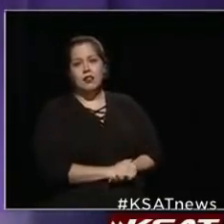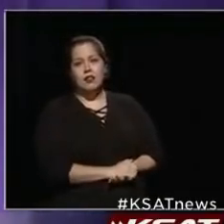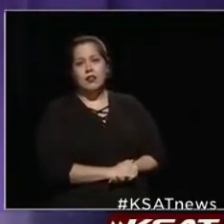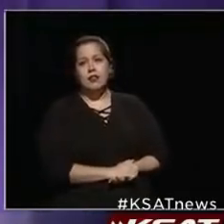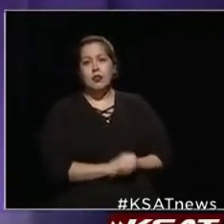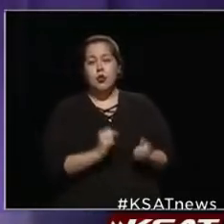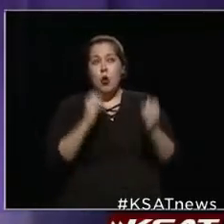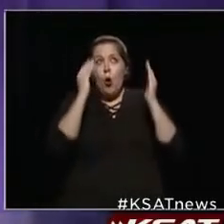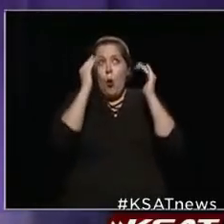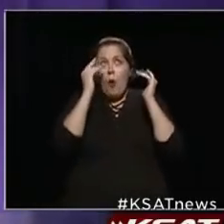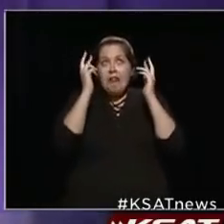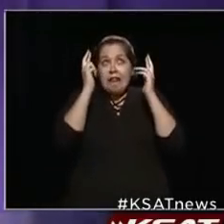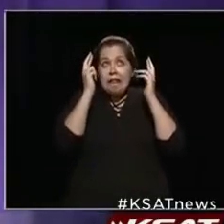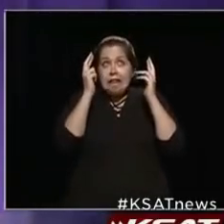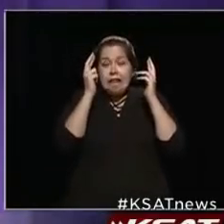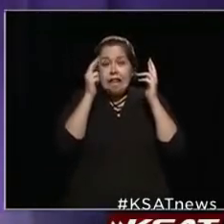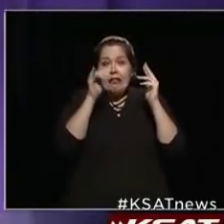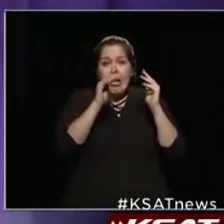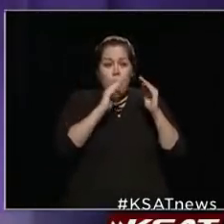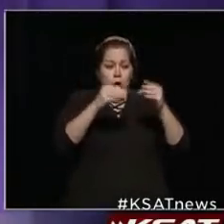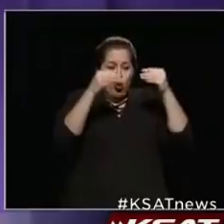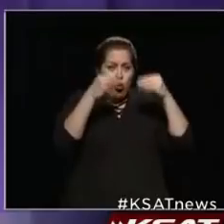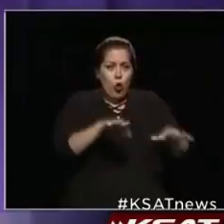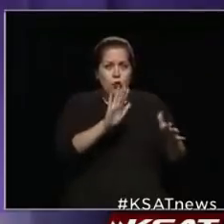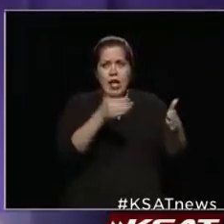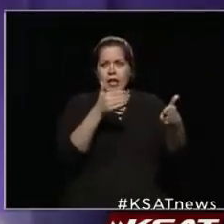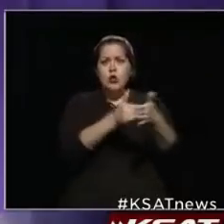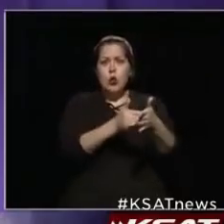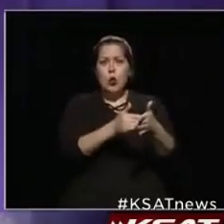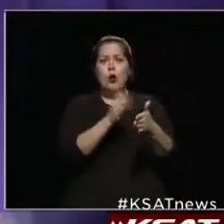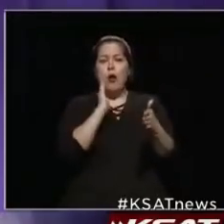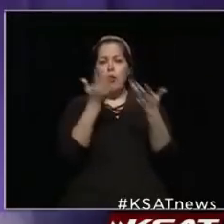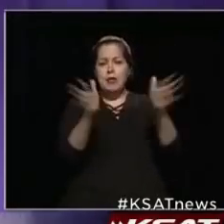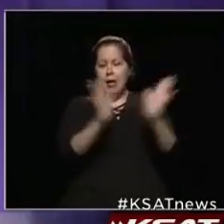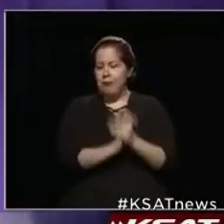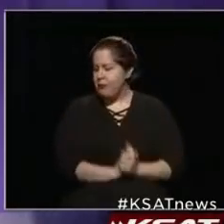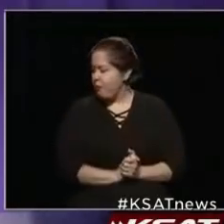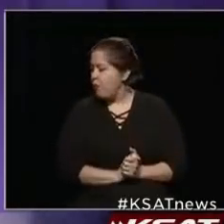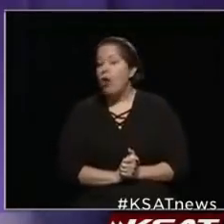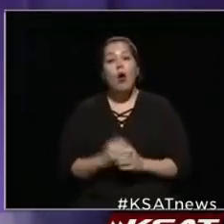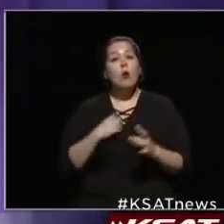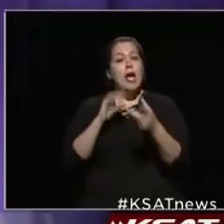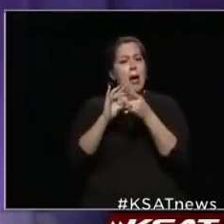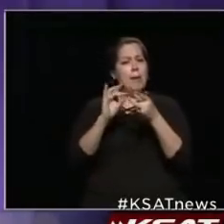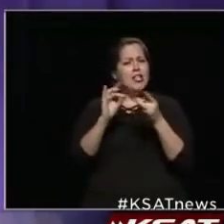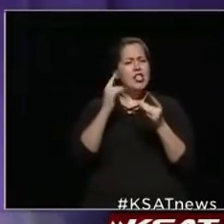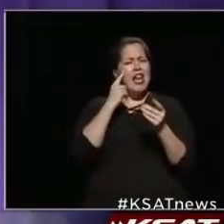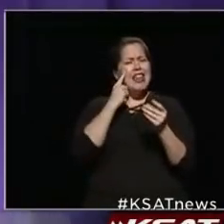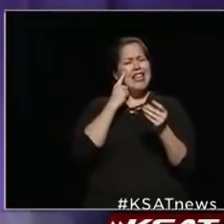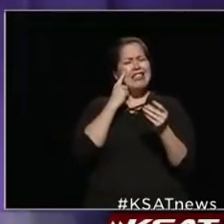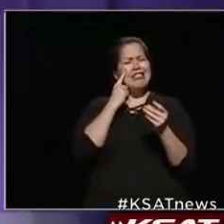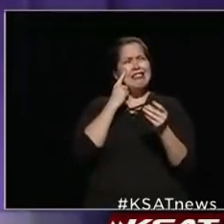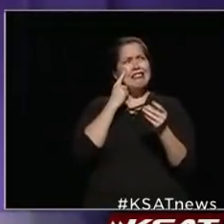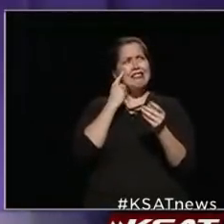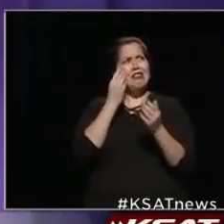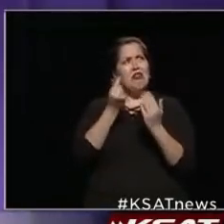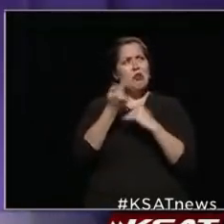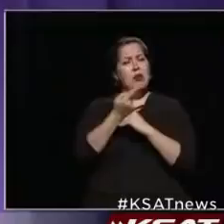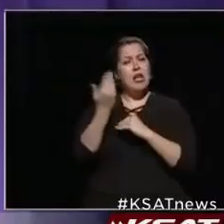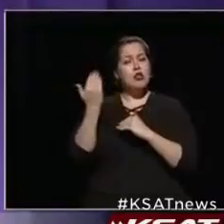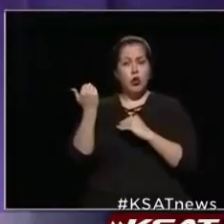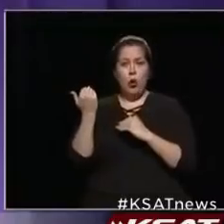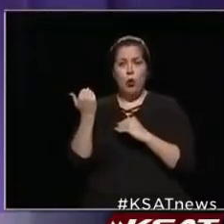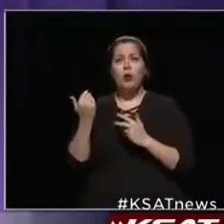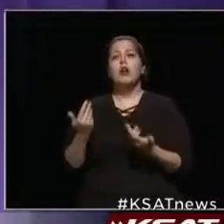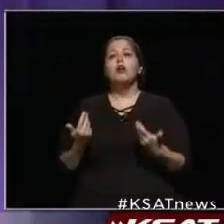hopefully they will lose that case and be over with. I mentioned, I think it was a couple of days ago, that we're